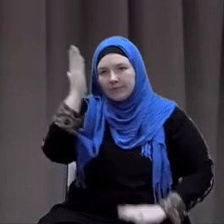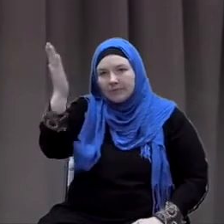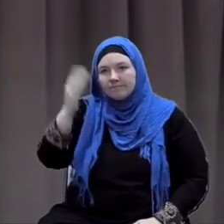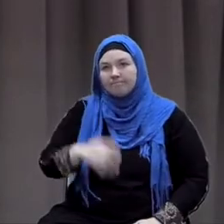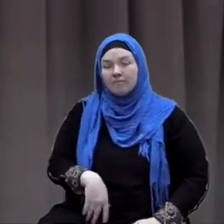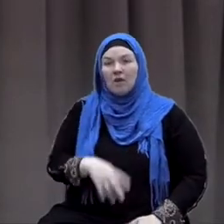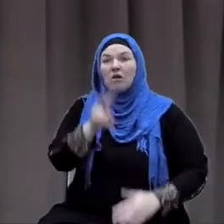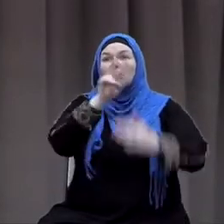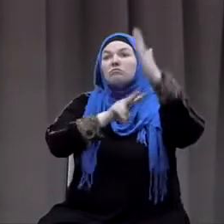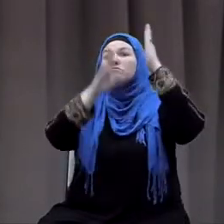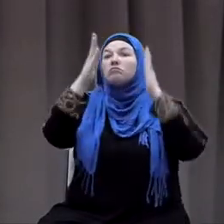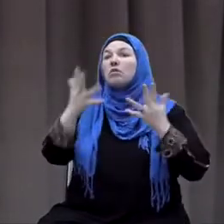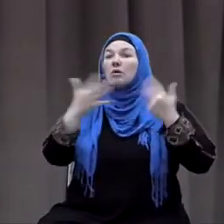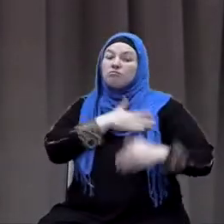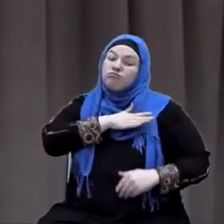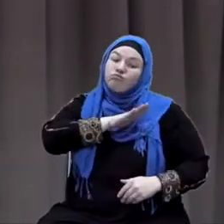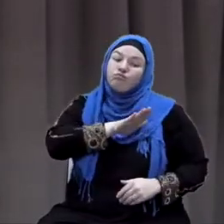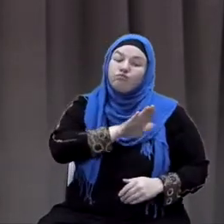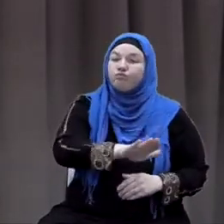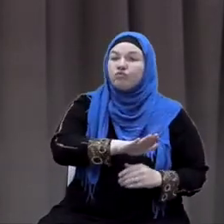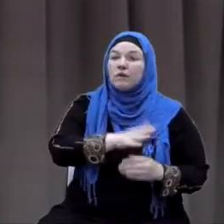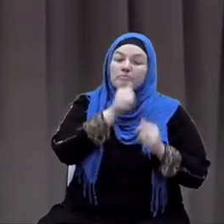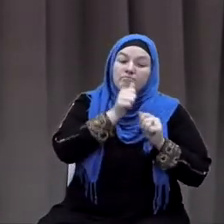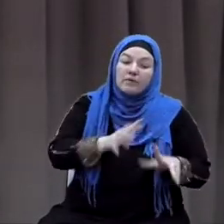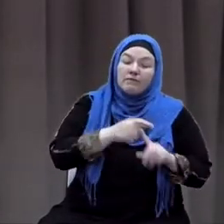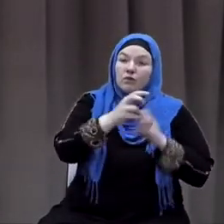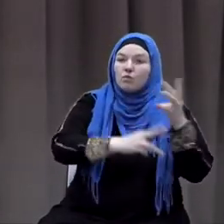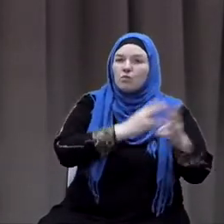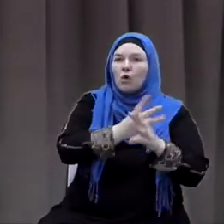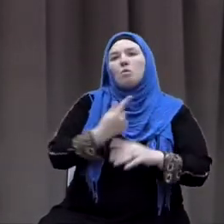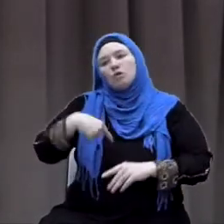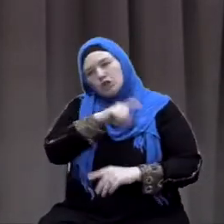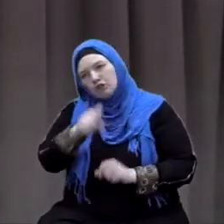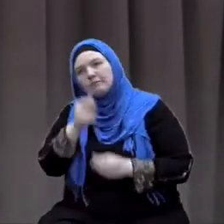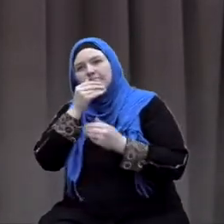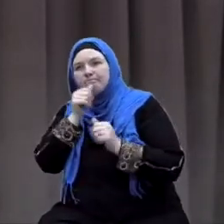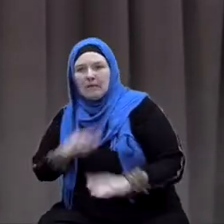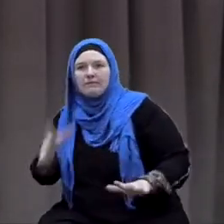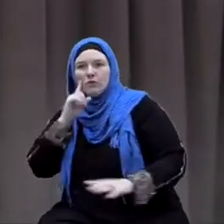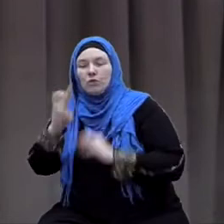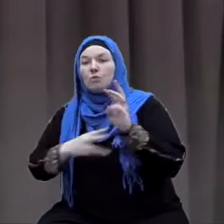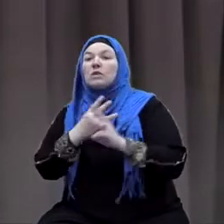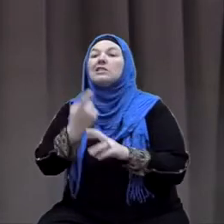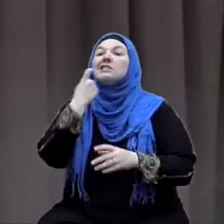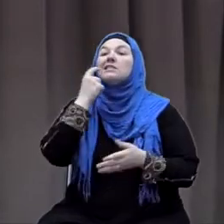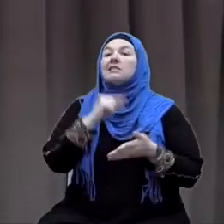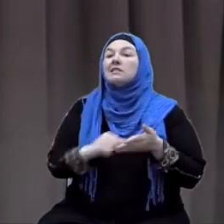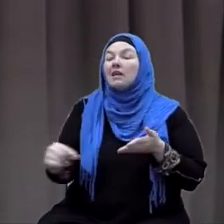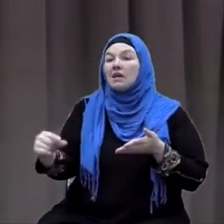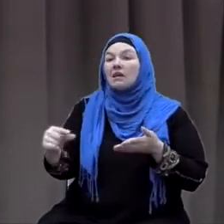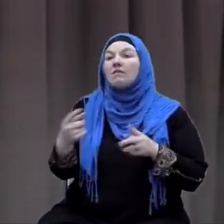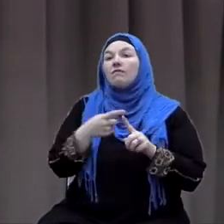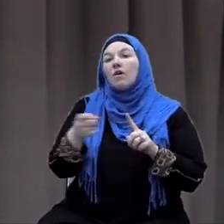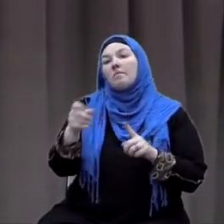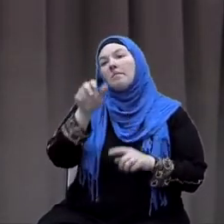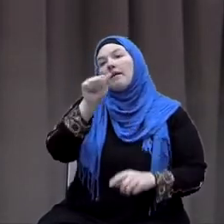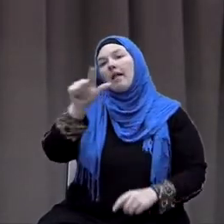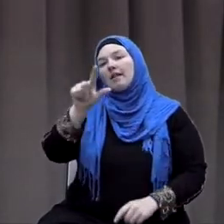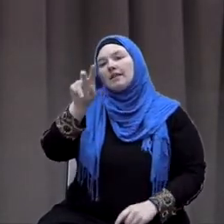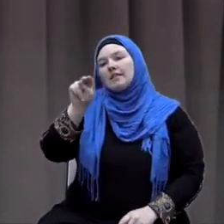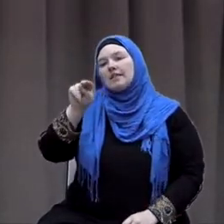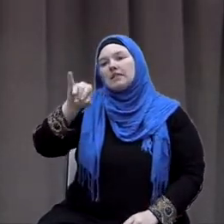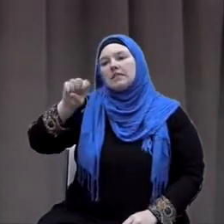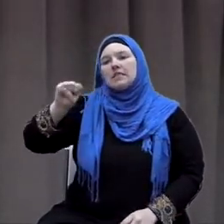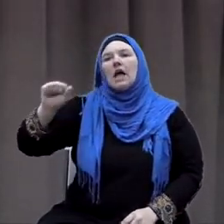was mercy to the world, we should be mercy to the world. The ayah I just cited from Surah An-Nisa tells